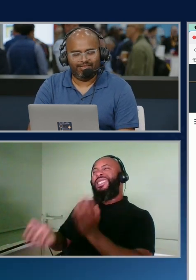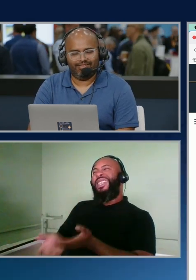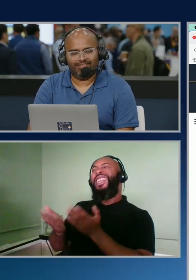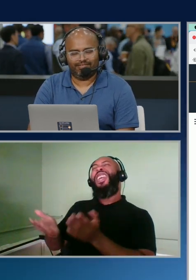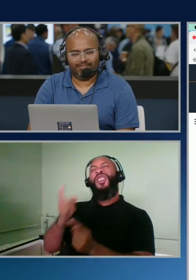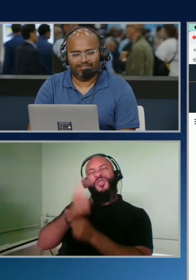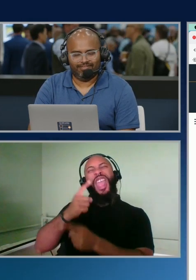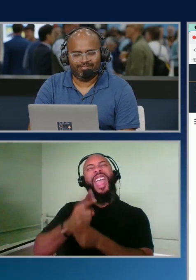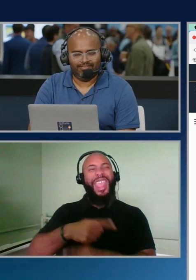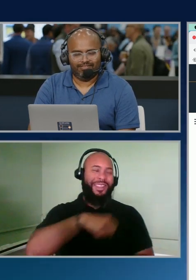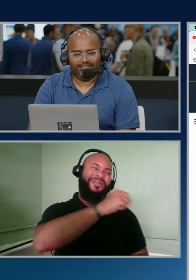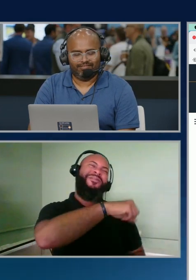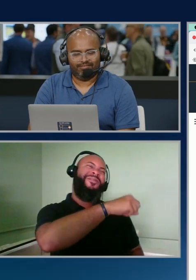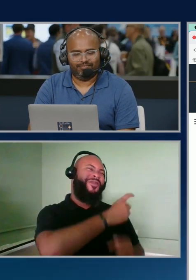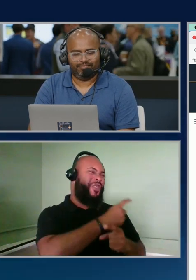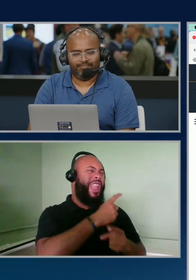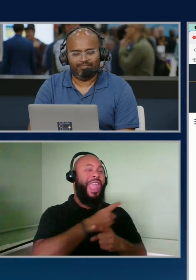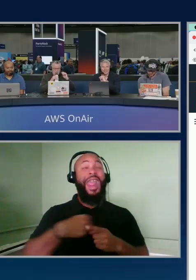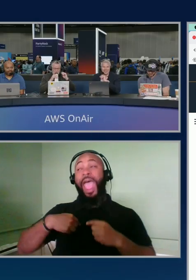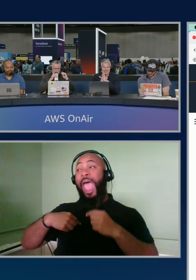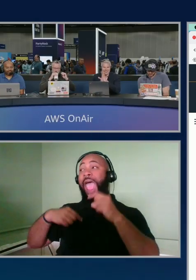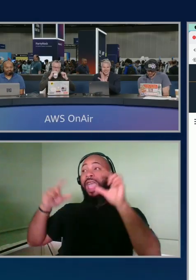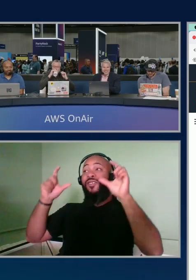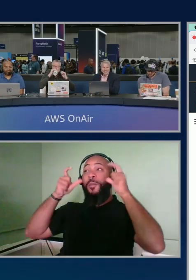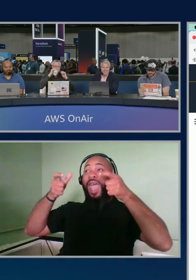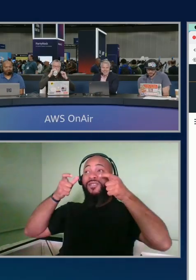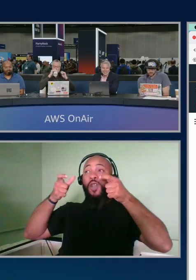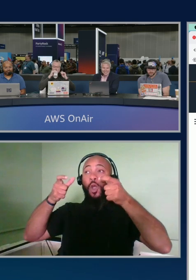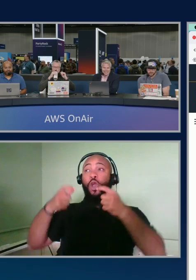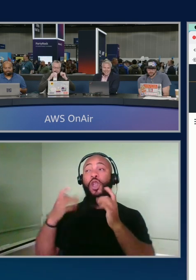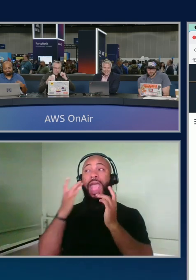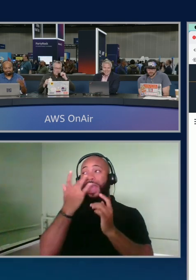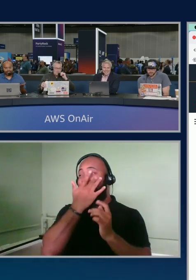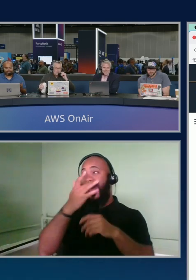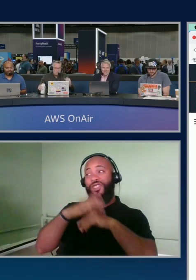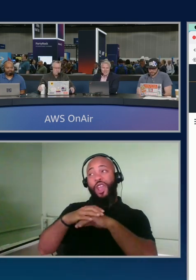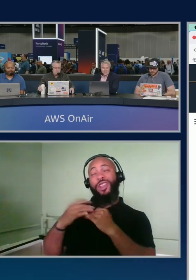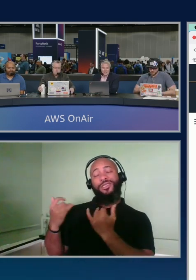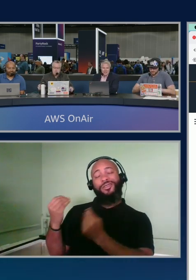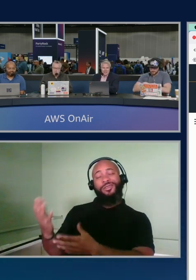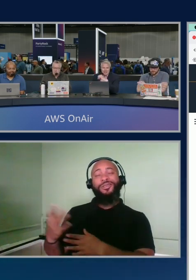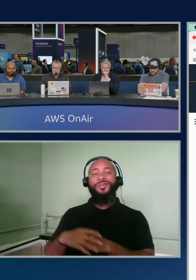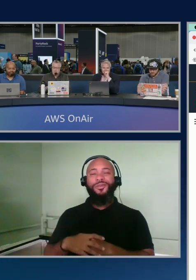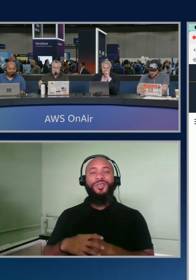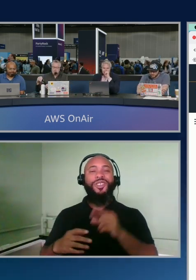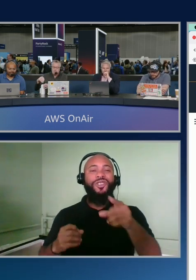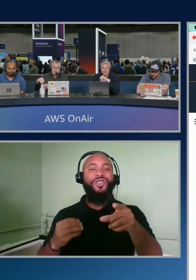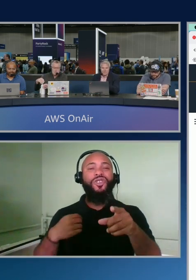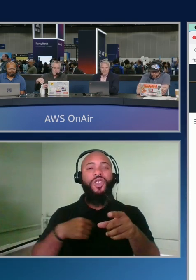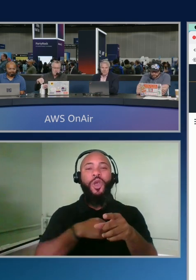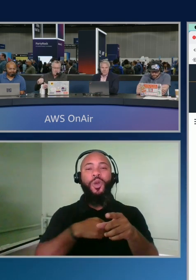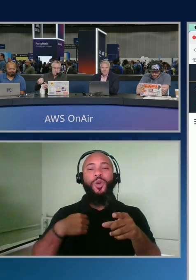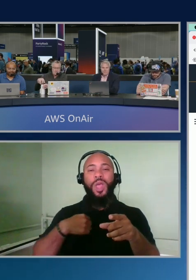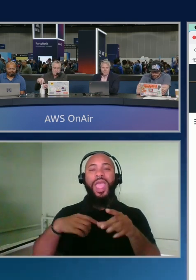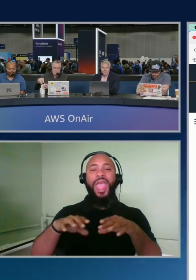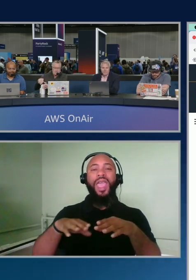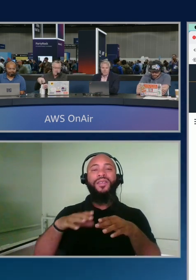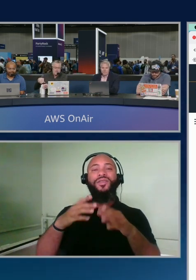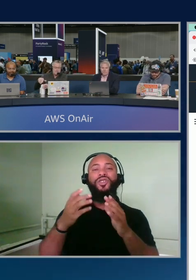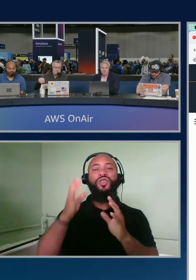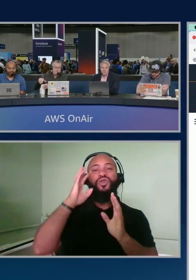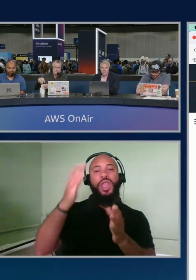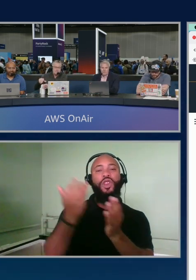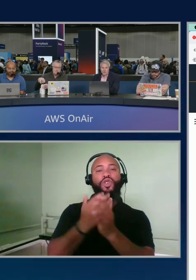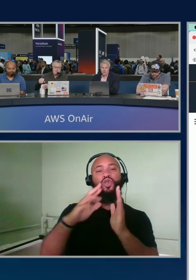today. I have bifocal contacts on. Yeah, so we'll get OpenSearch to create a new role for us. I'm just creating a